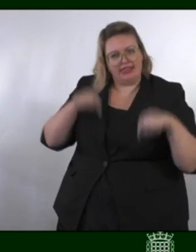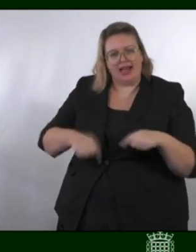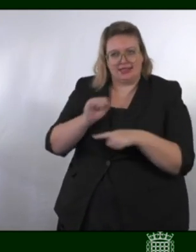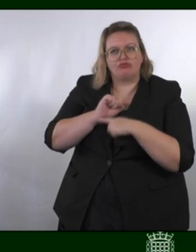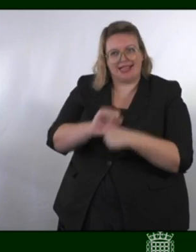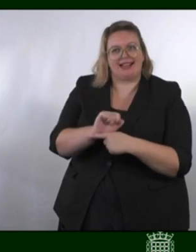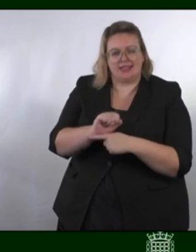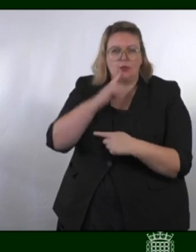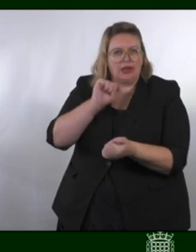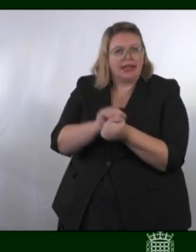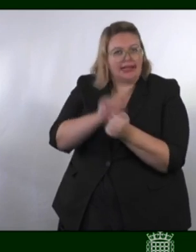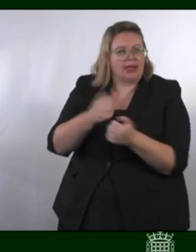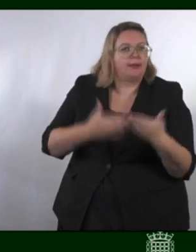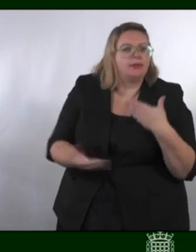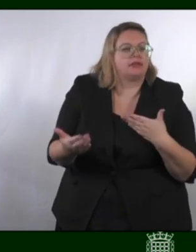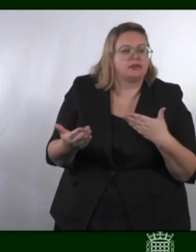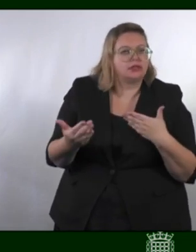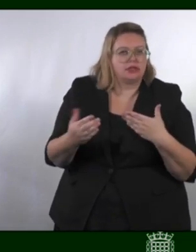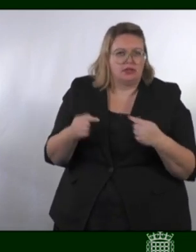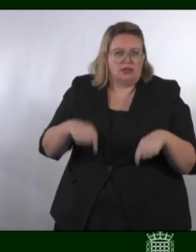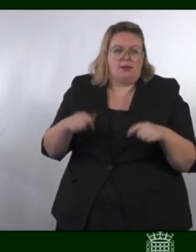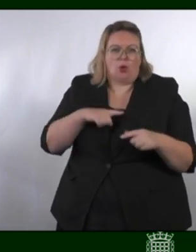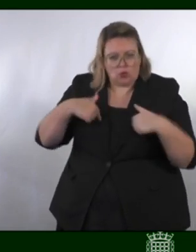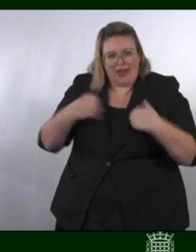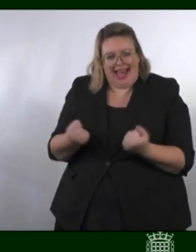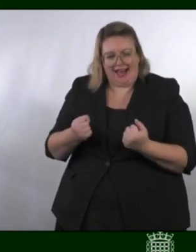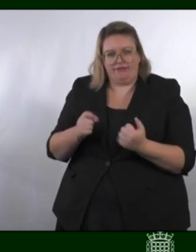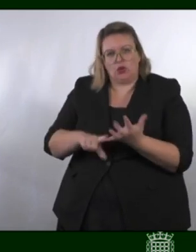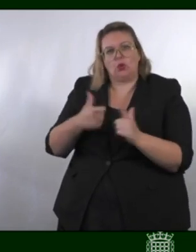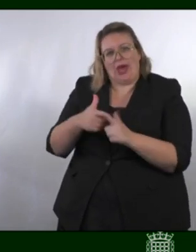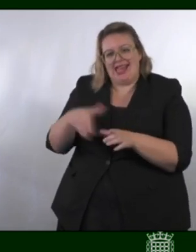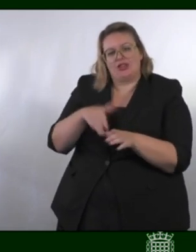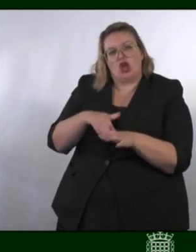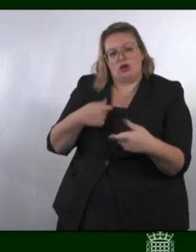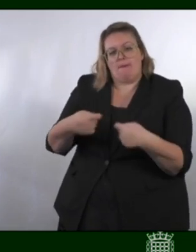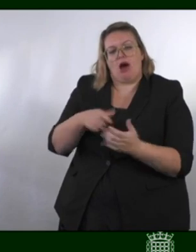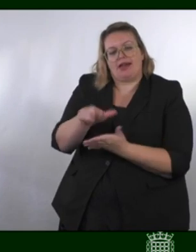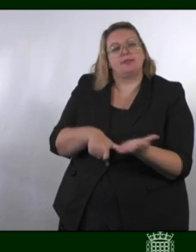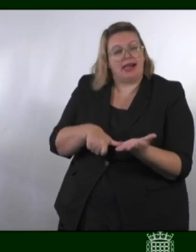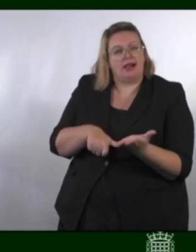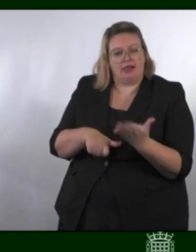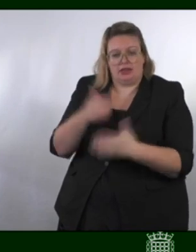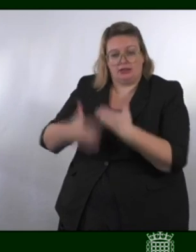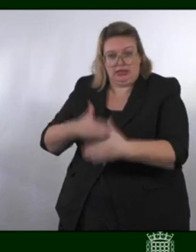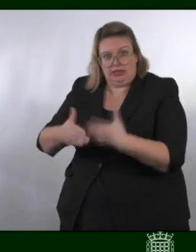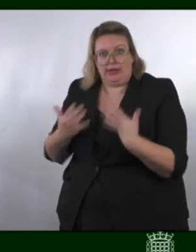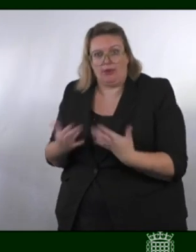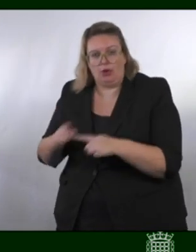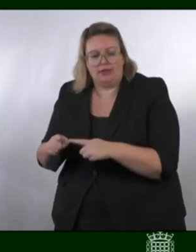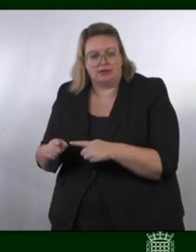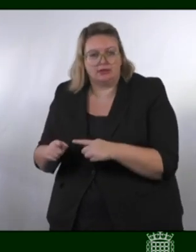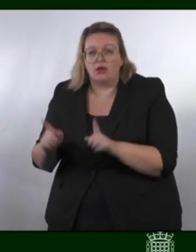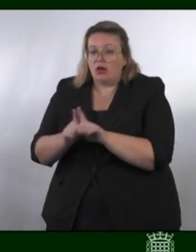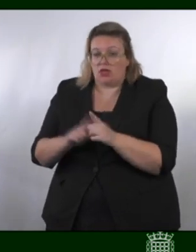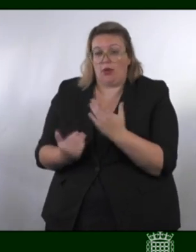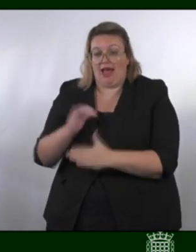and upheld by the UK Internal Market Bill, which is going through another place at the moment, and also, of course, protecting